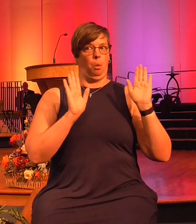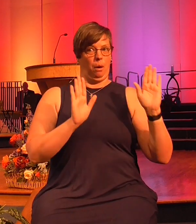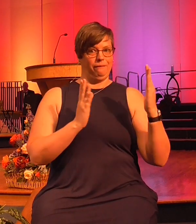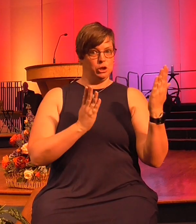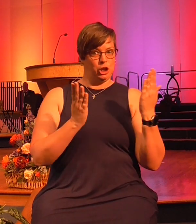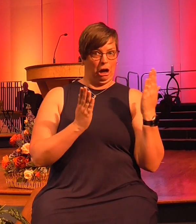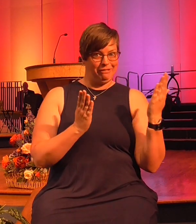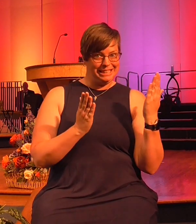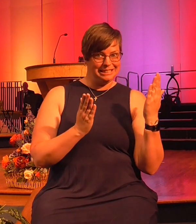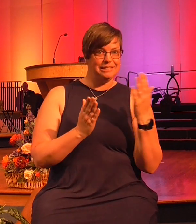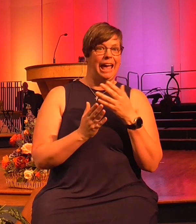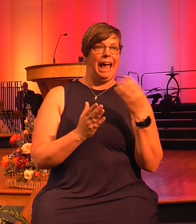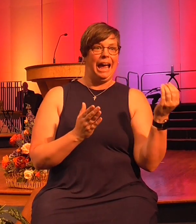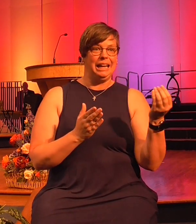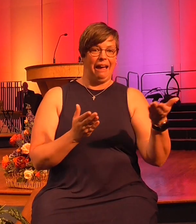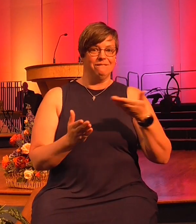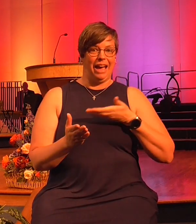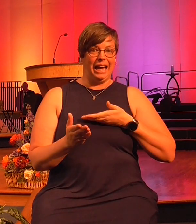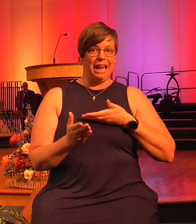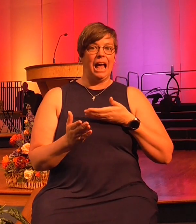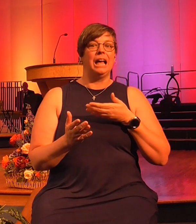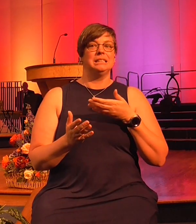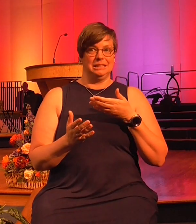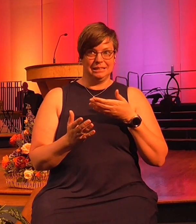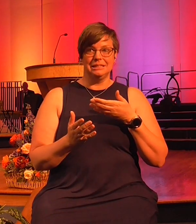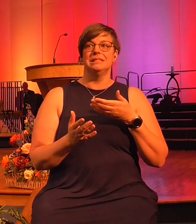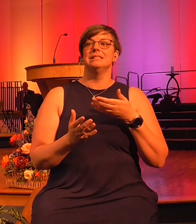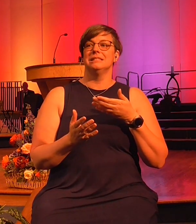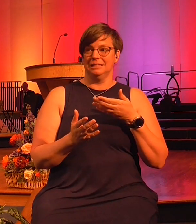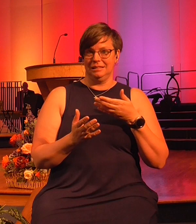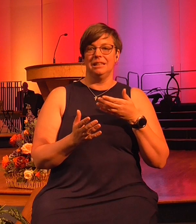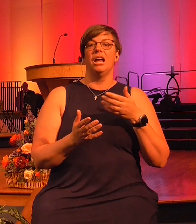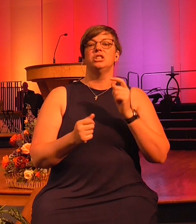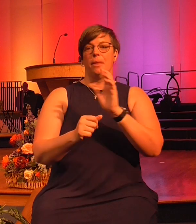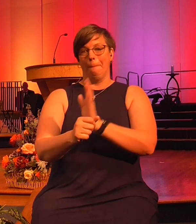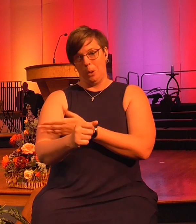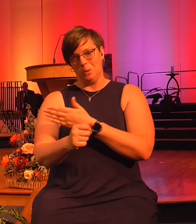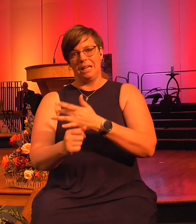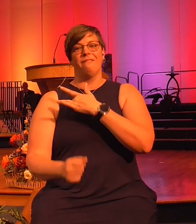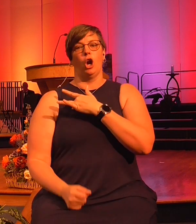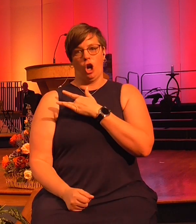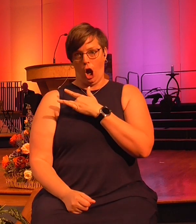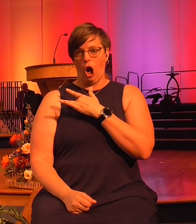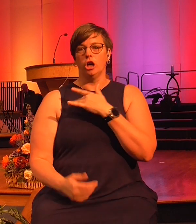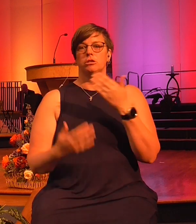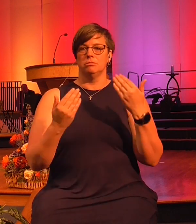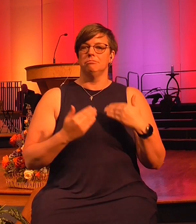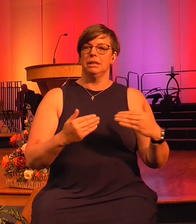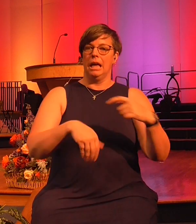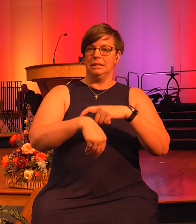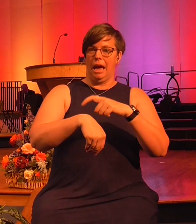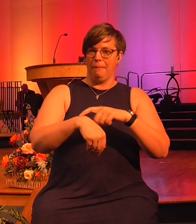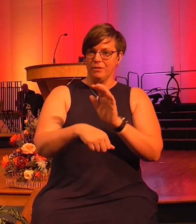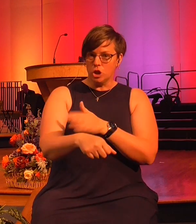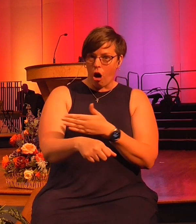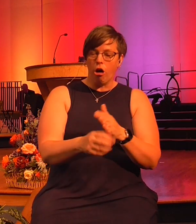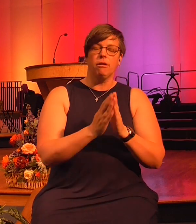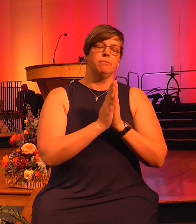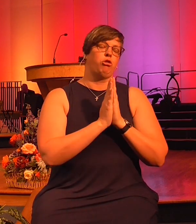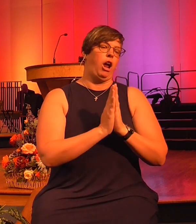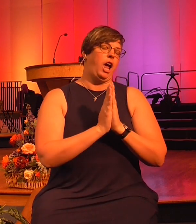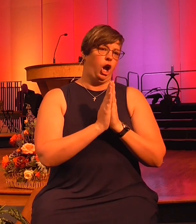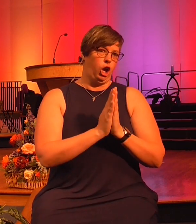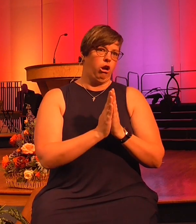wonderful service in store, and I invite us to tune in to the music of our heart as we move into this time of song,